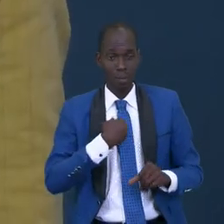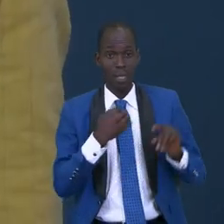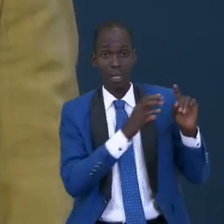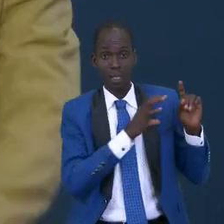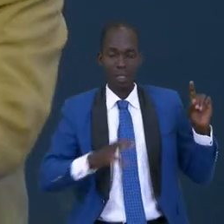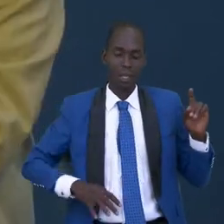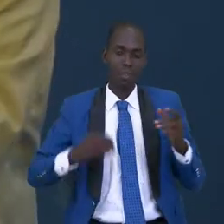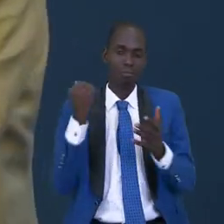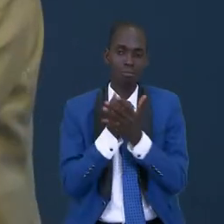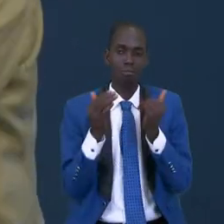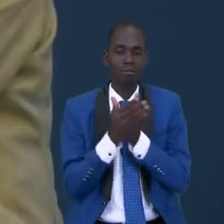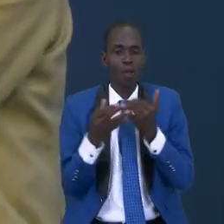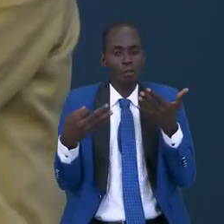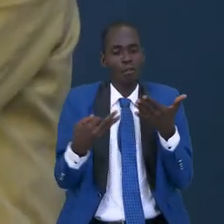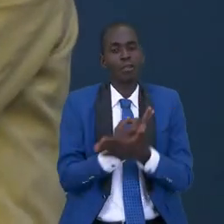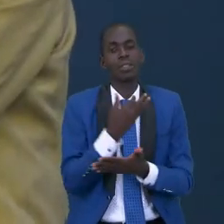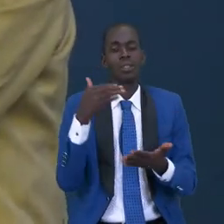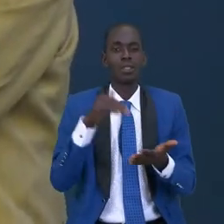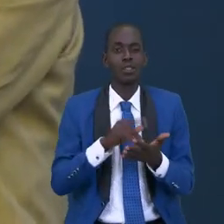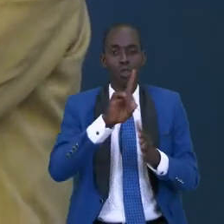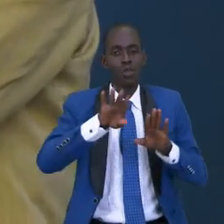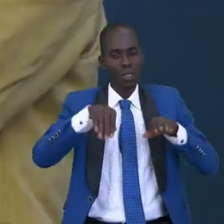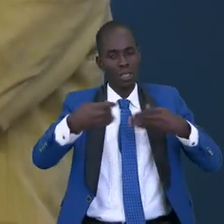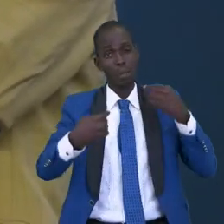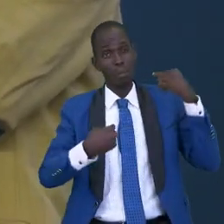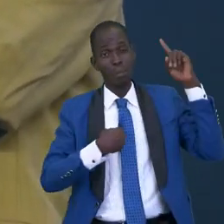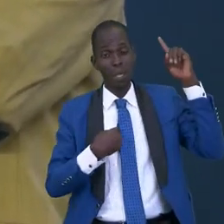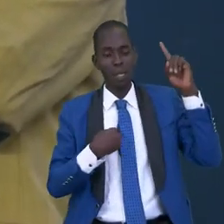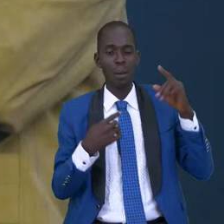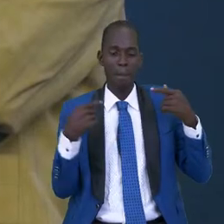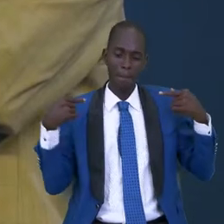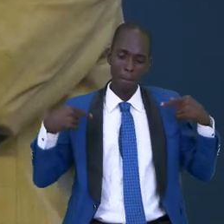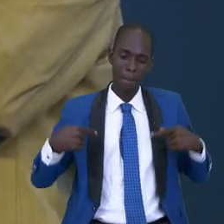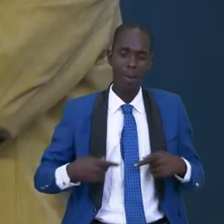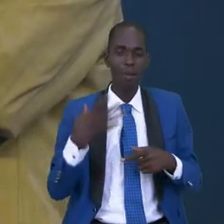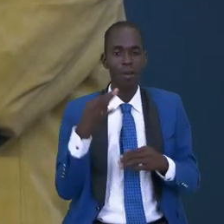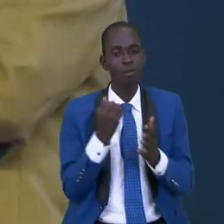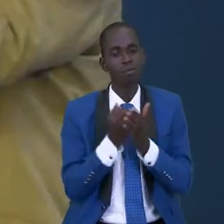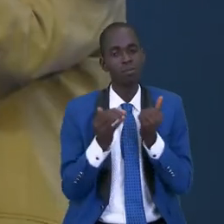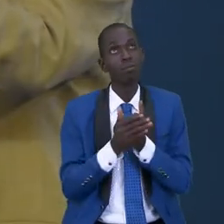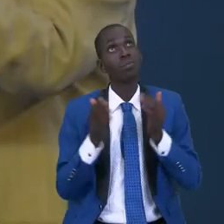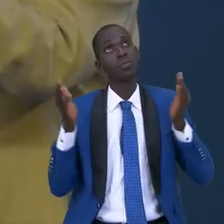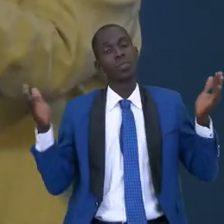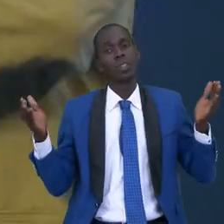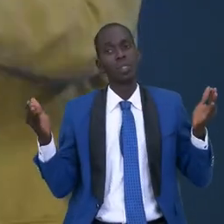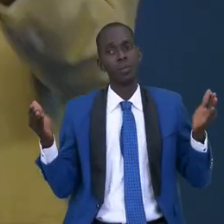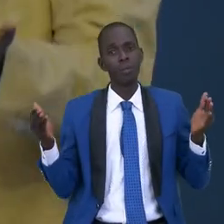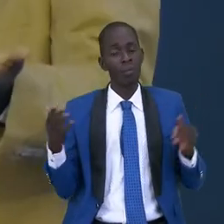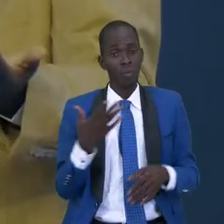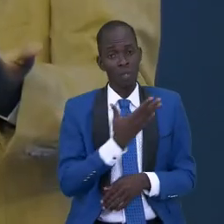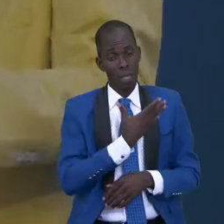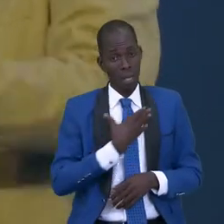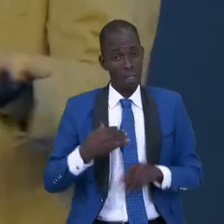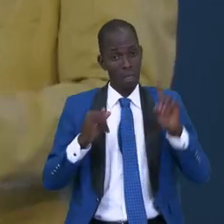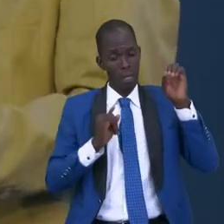the cross. You gave me pain, the pain of crucifixion. And I said, I'll overlook